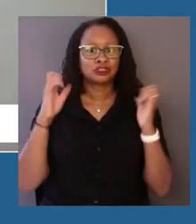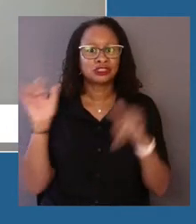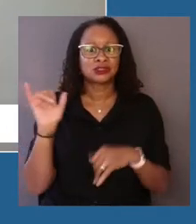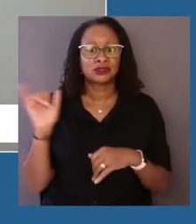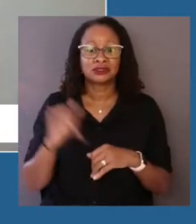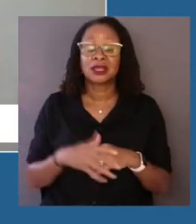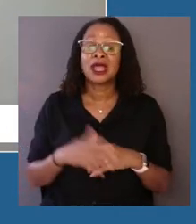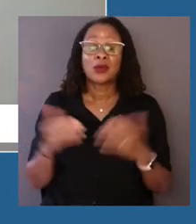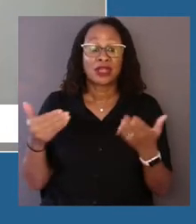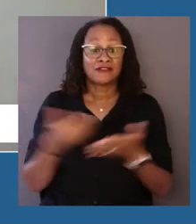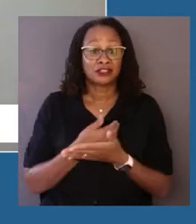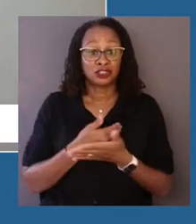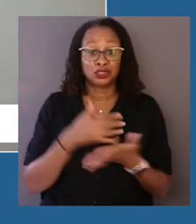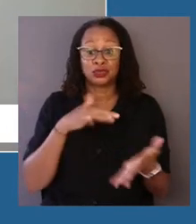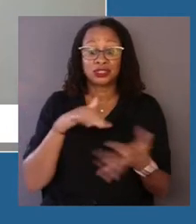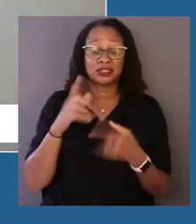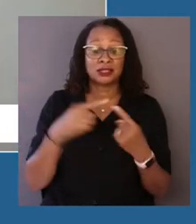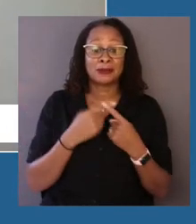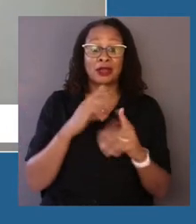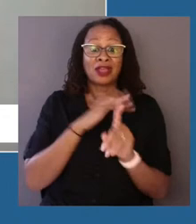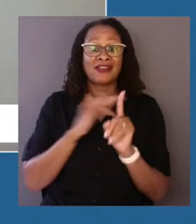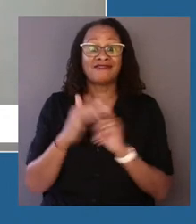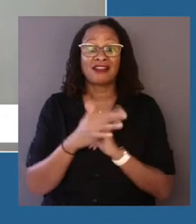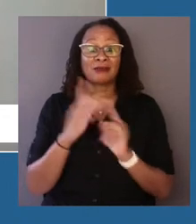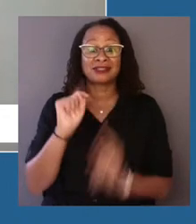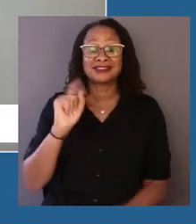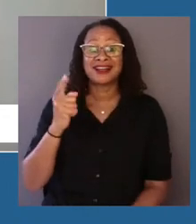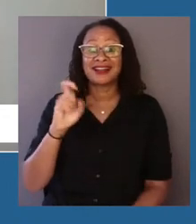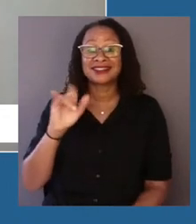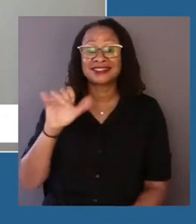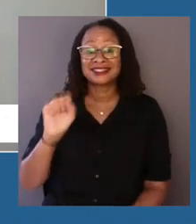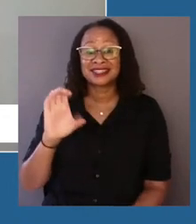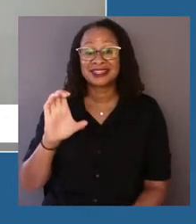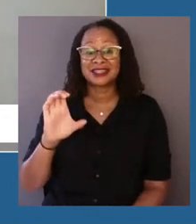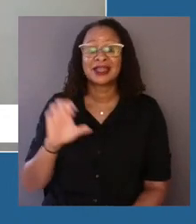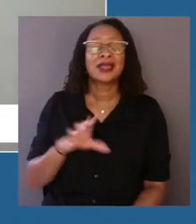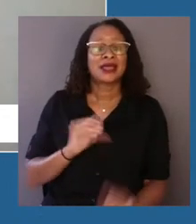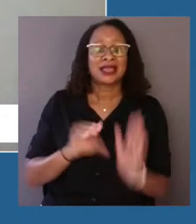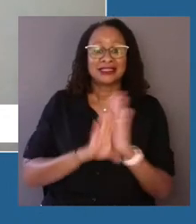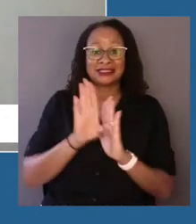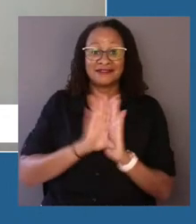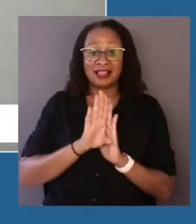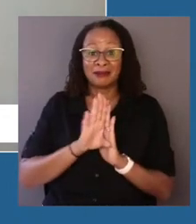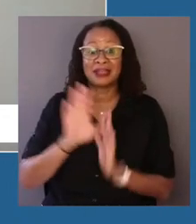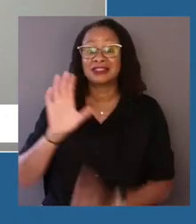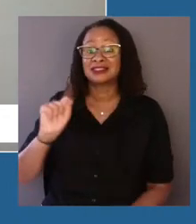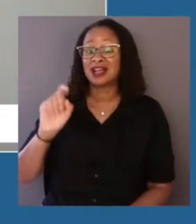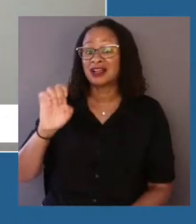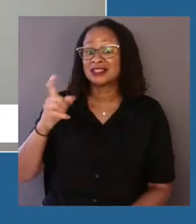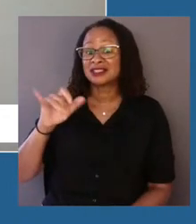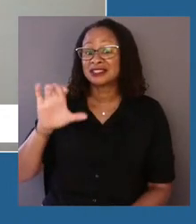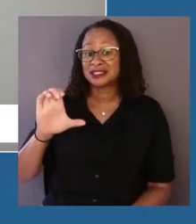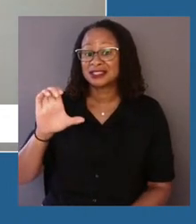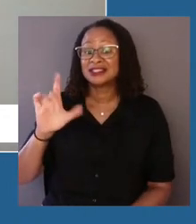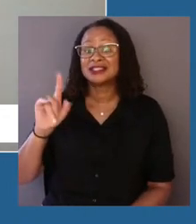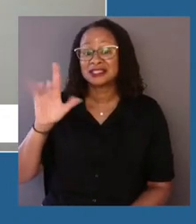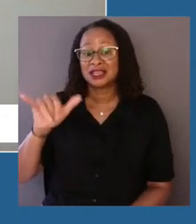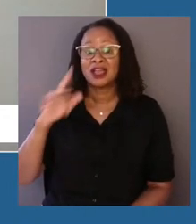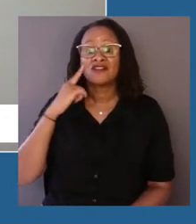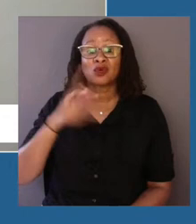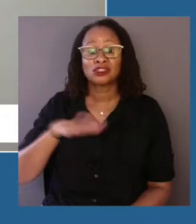environmental toxicity, the developmental toxicity for children of fossil fuel emissions. There